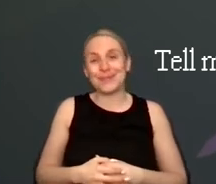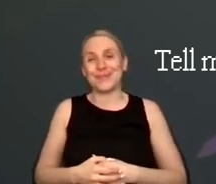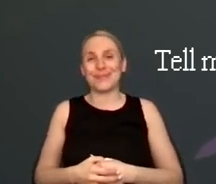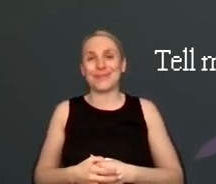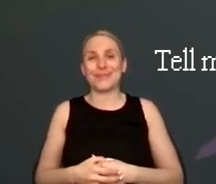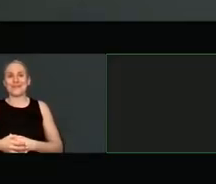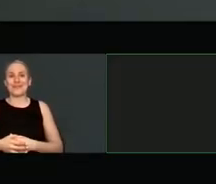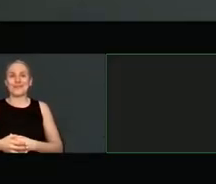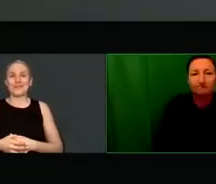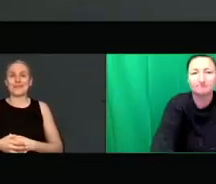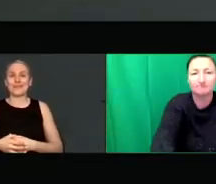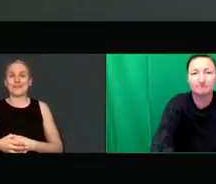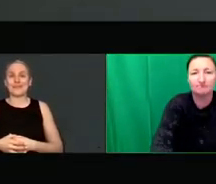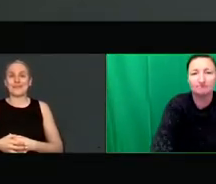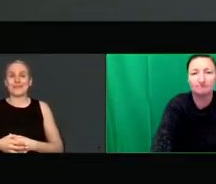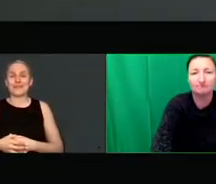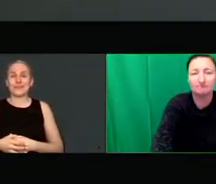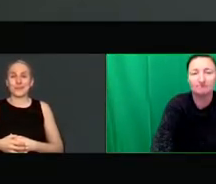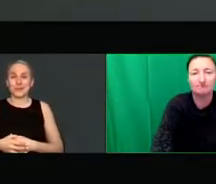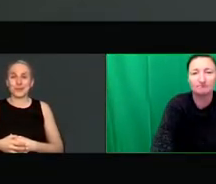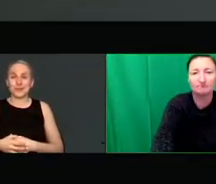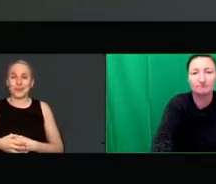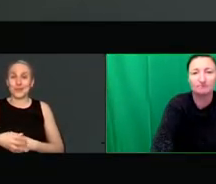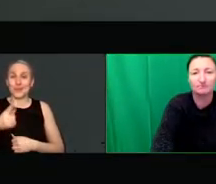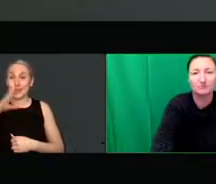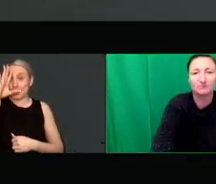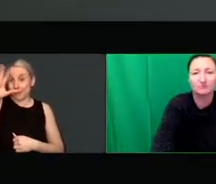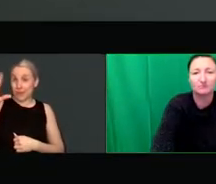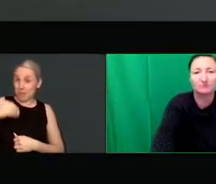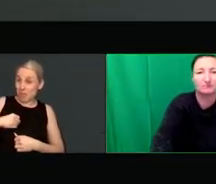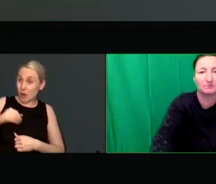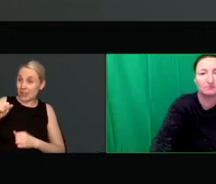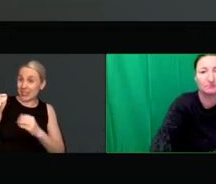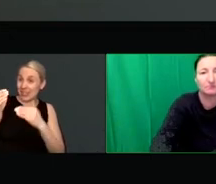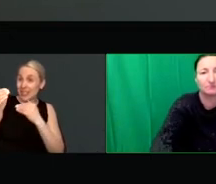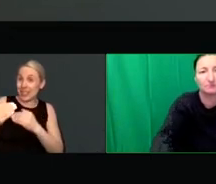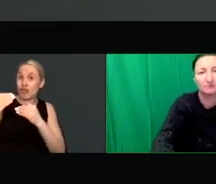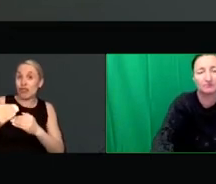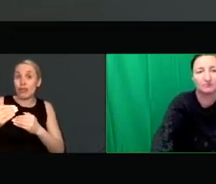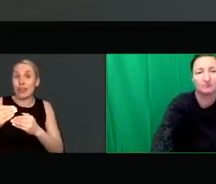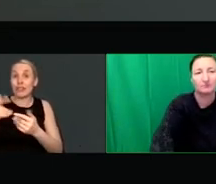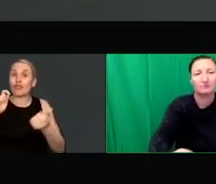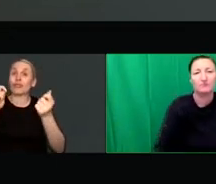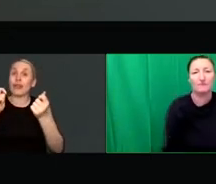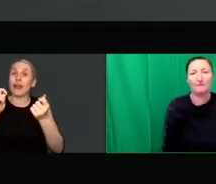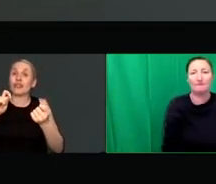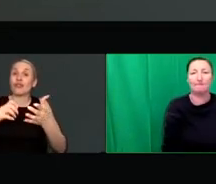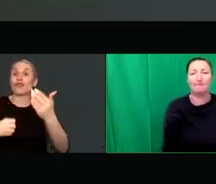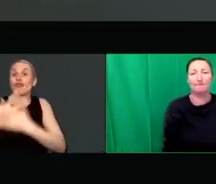Yeah. So tell me how this session has transformed how you think about your tool. We've gotten a lot of feedback.